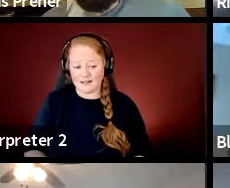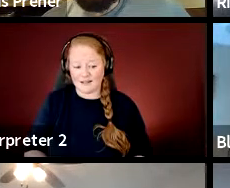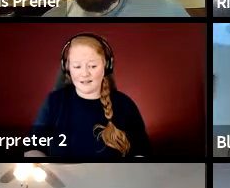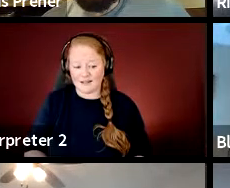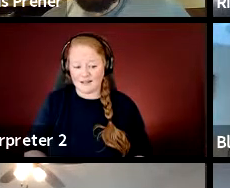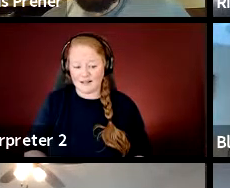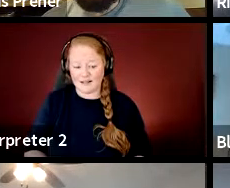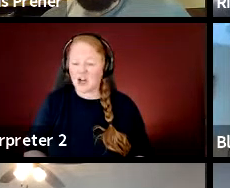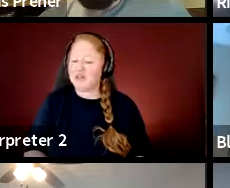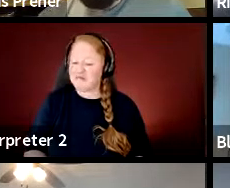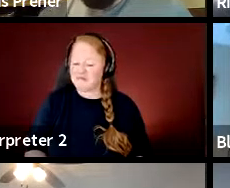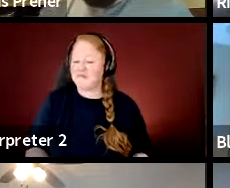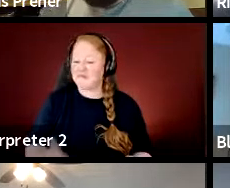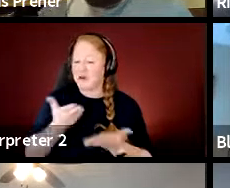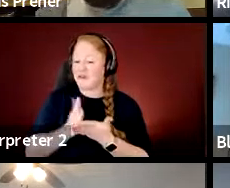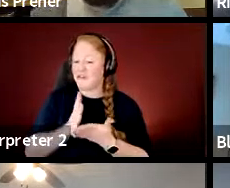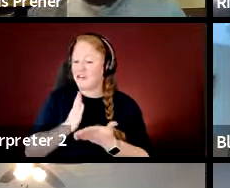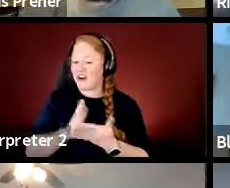All right.